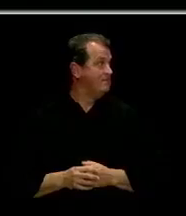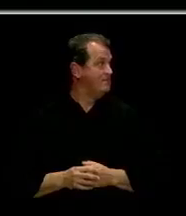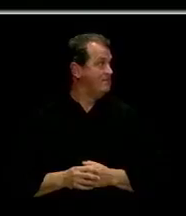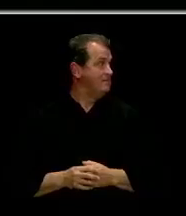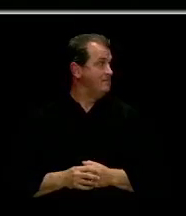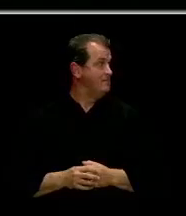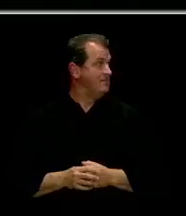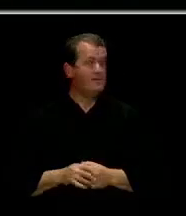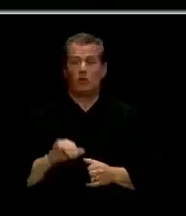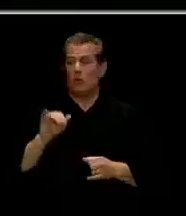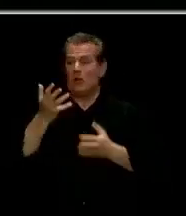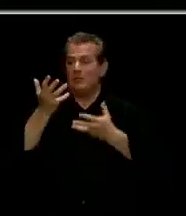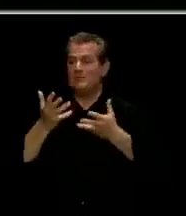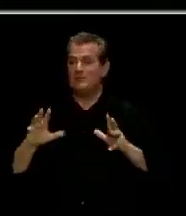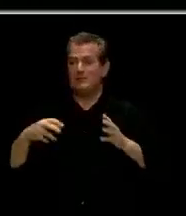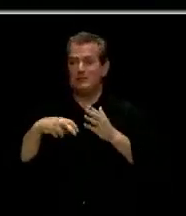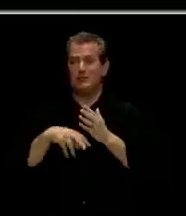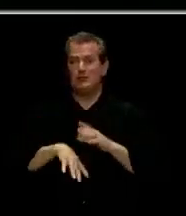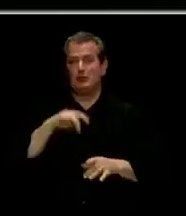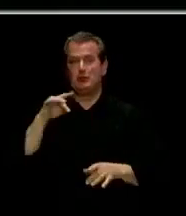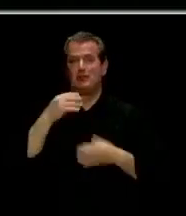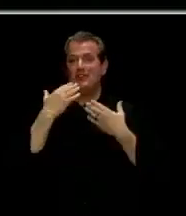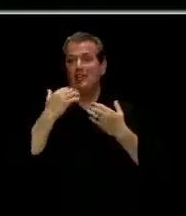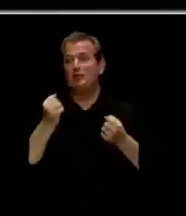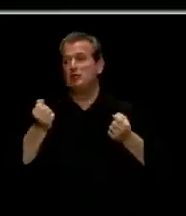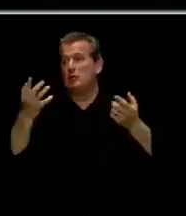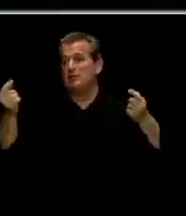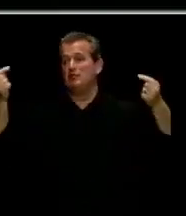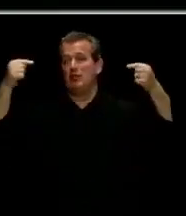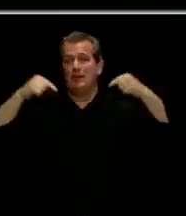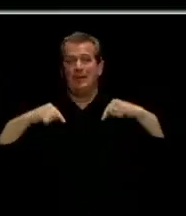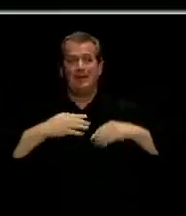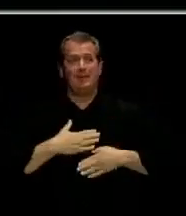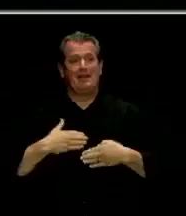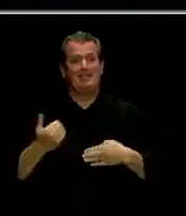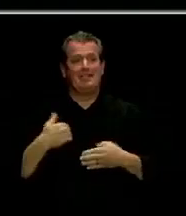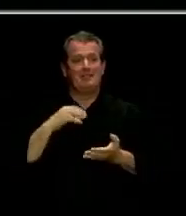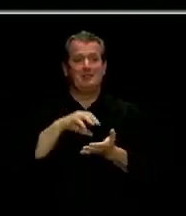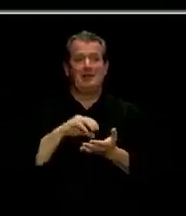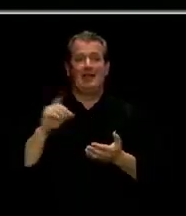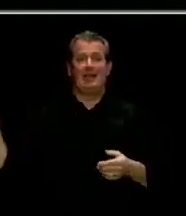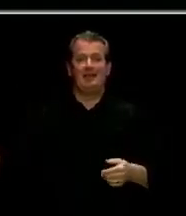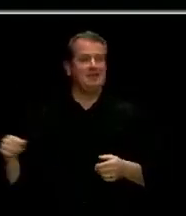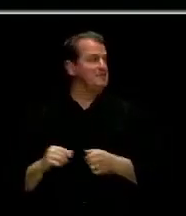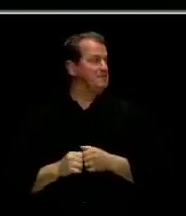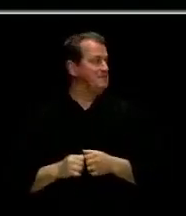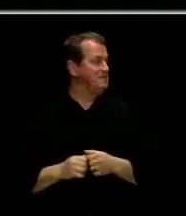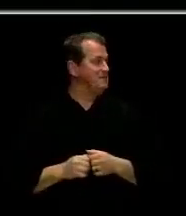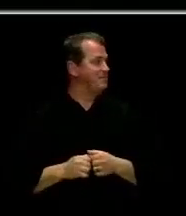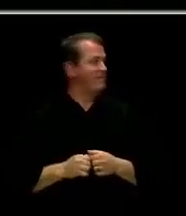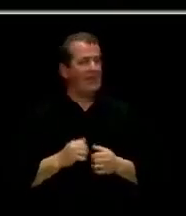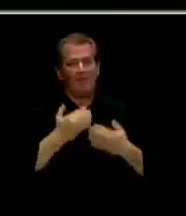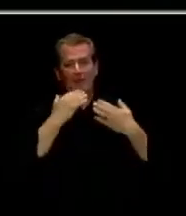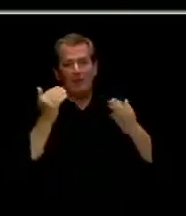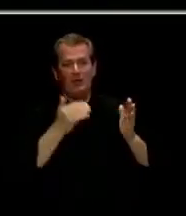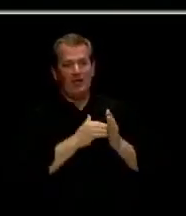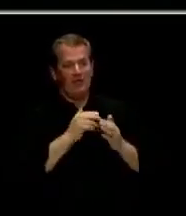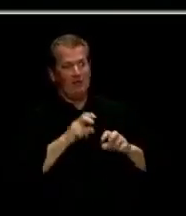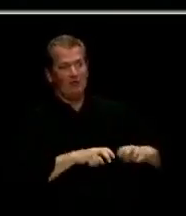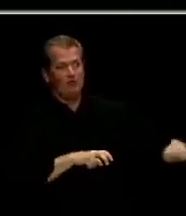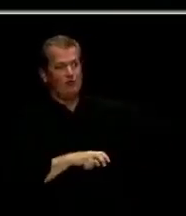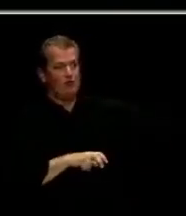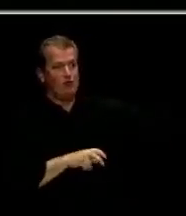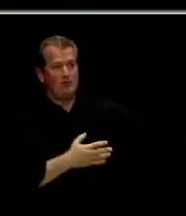Okay, that completes the raffle. Again, thank you everybody for being here tonight. Thank you to our distinguished panel for sharing